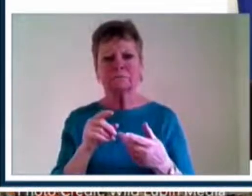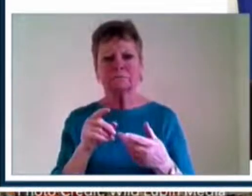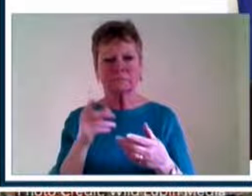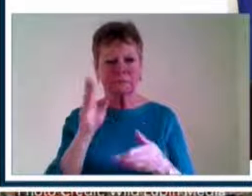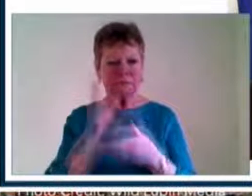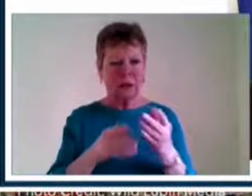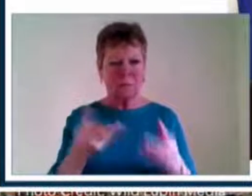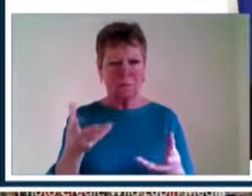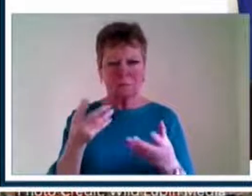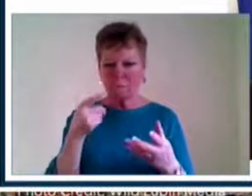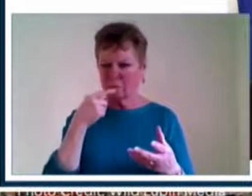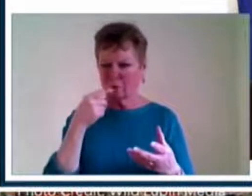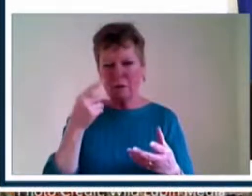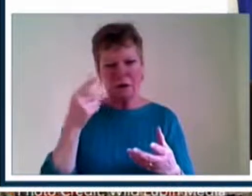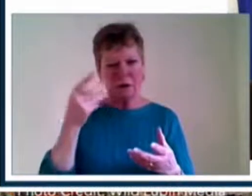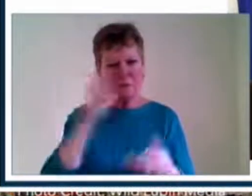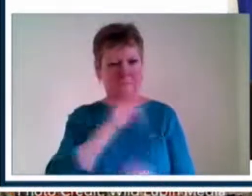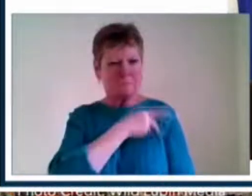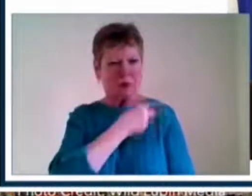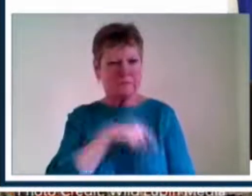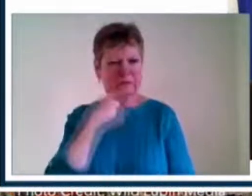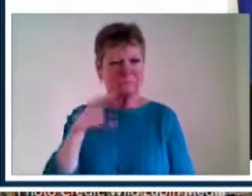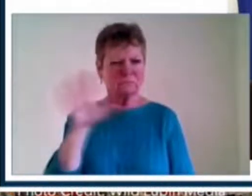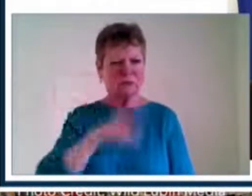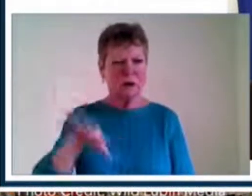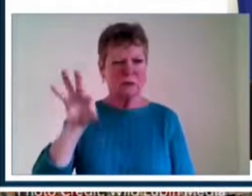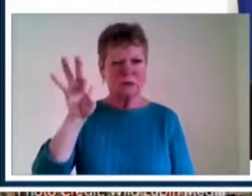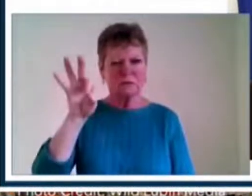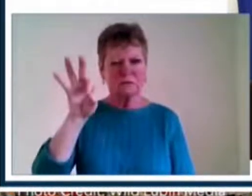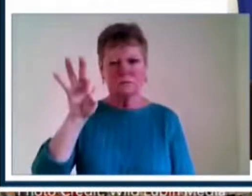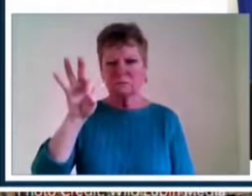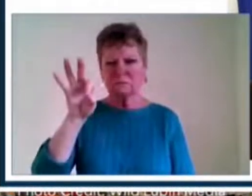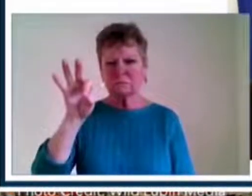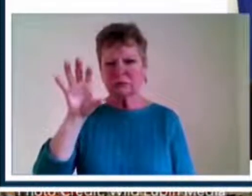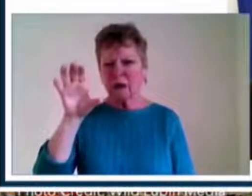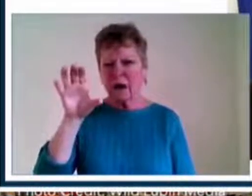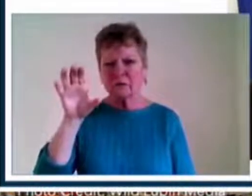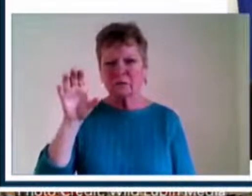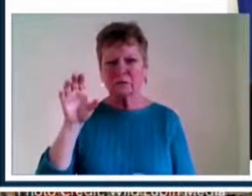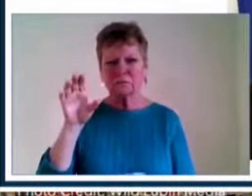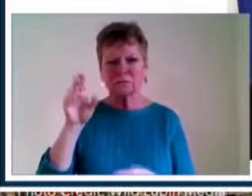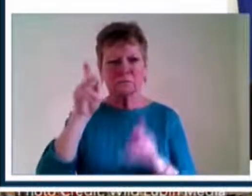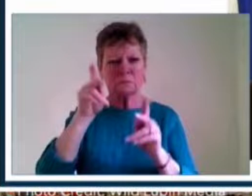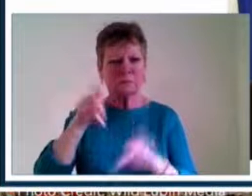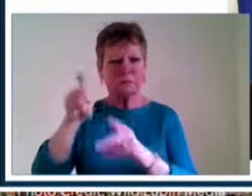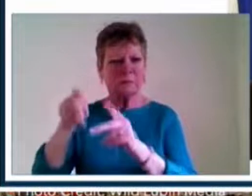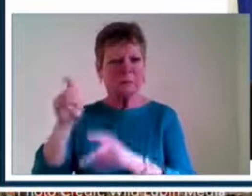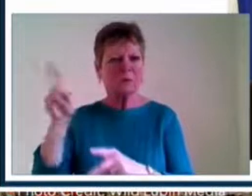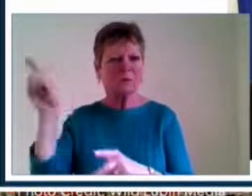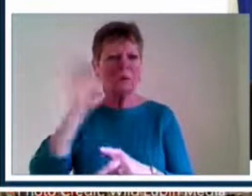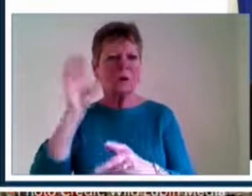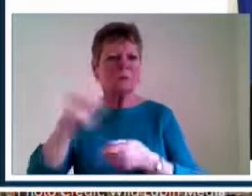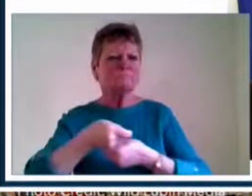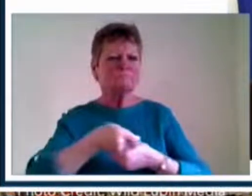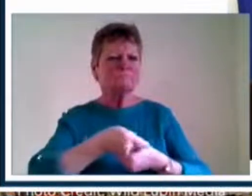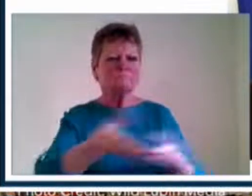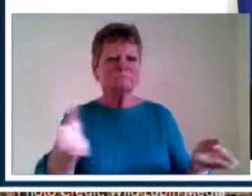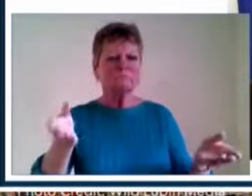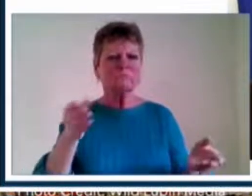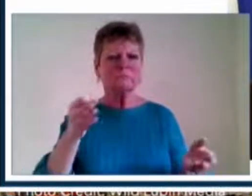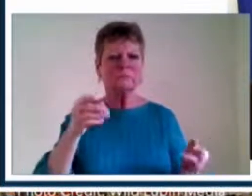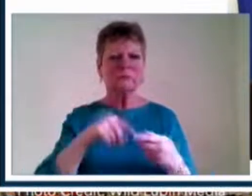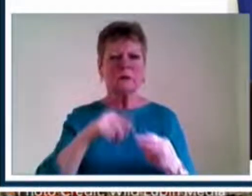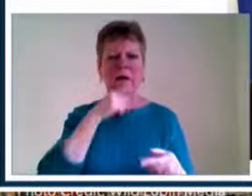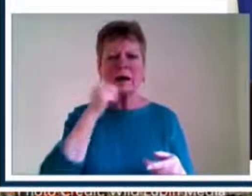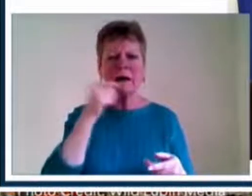900 individuals. When do we expect it to start being distributed, and how best is it going to be used?